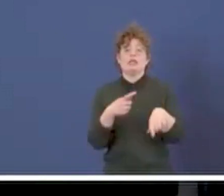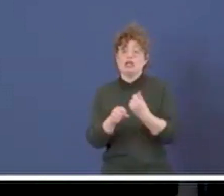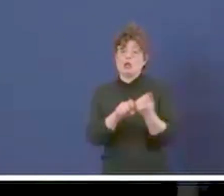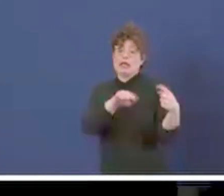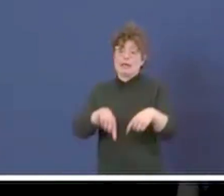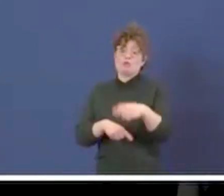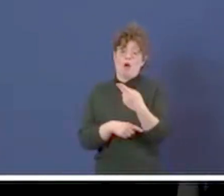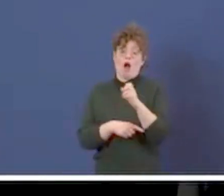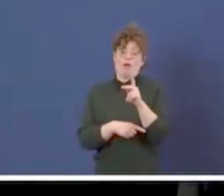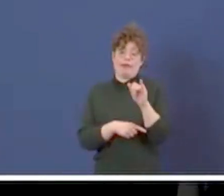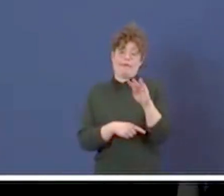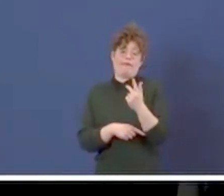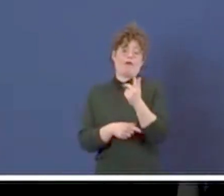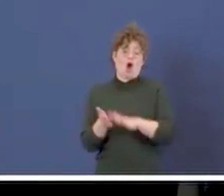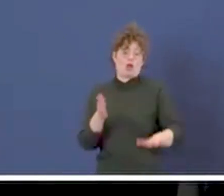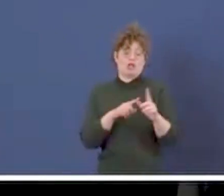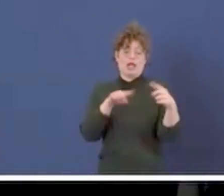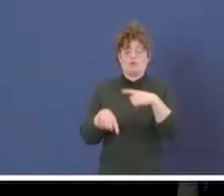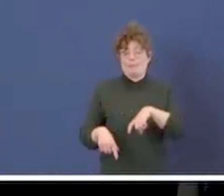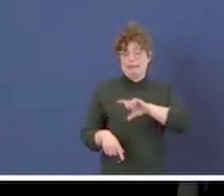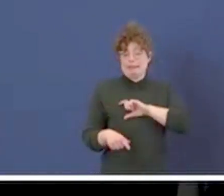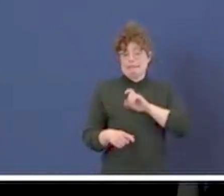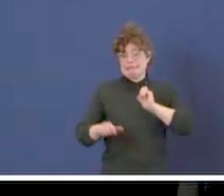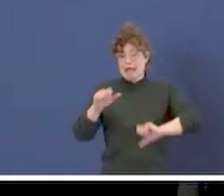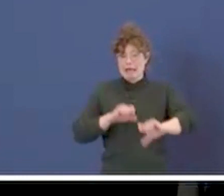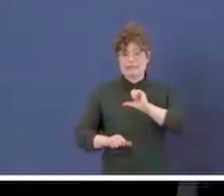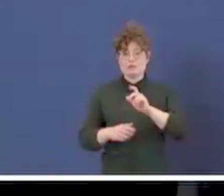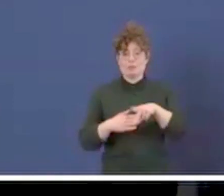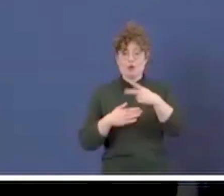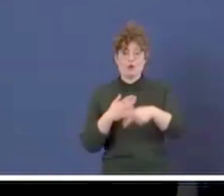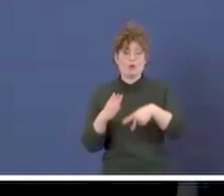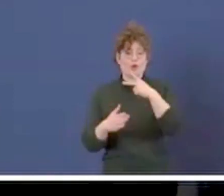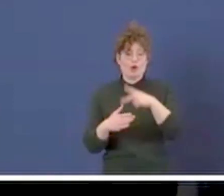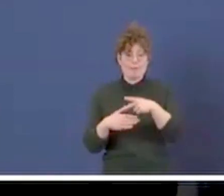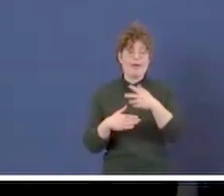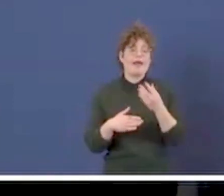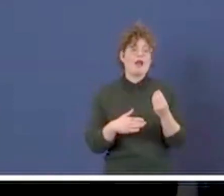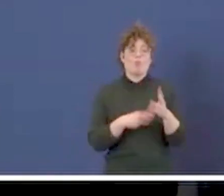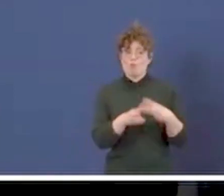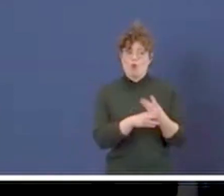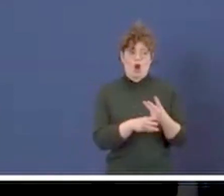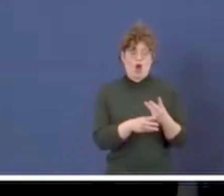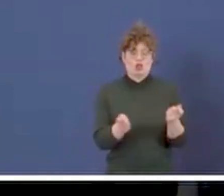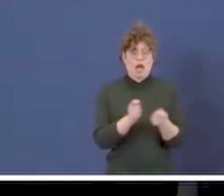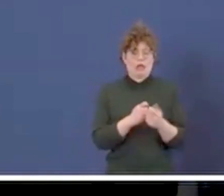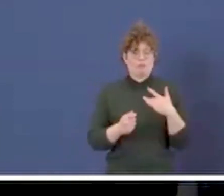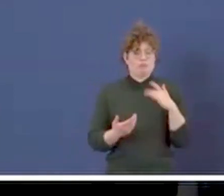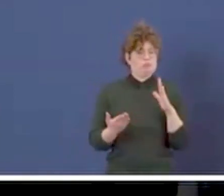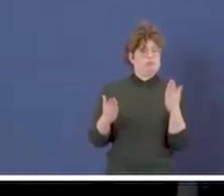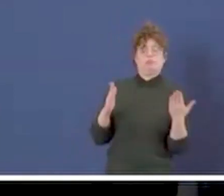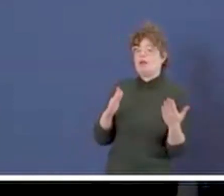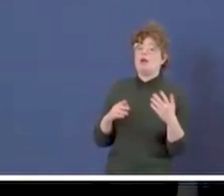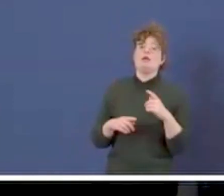I was in the police science program, and world changing, life changing. But there were many turns that